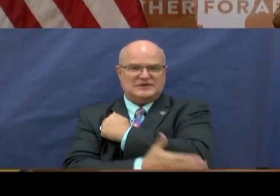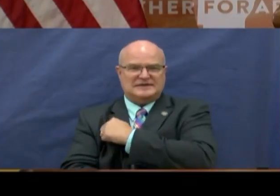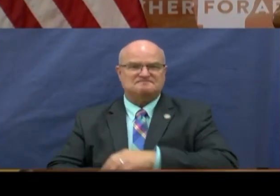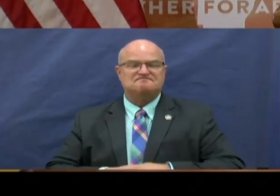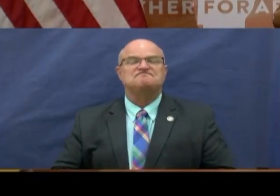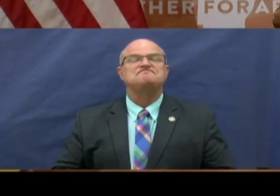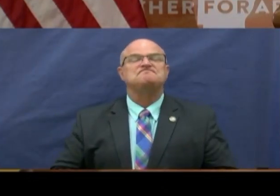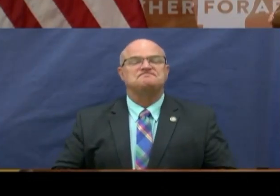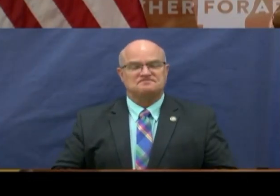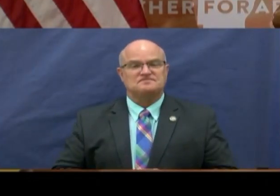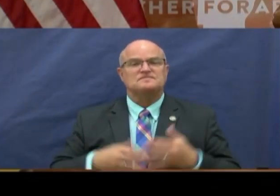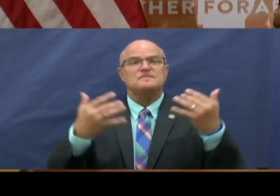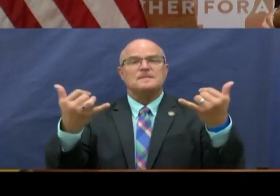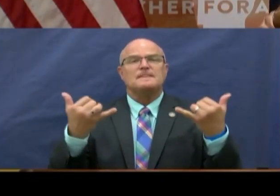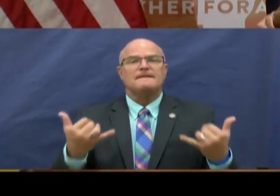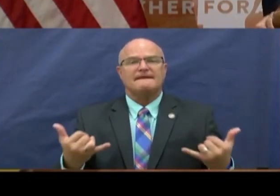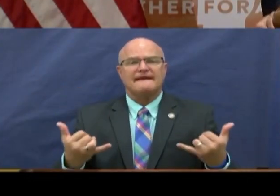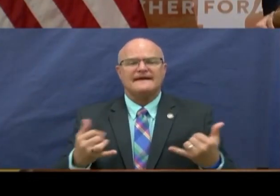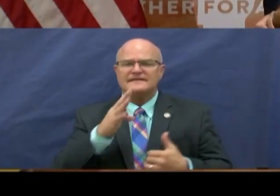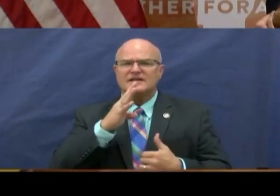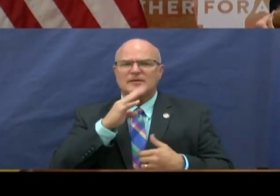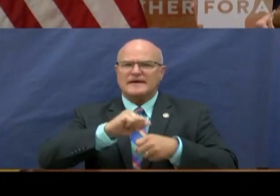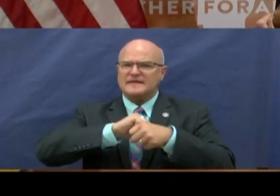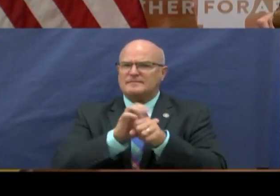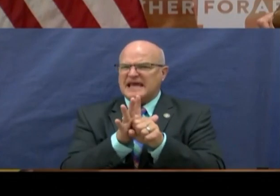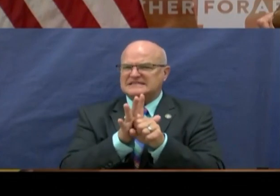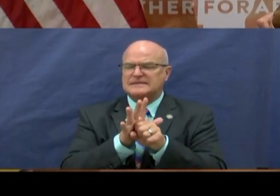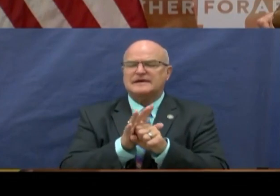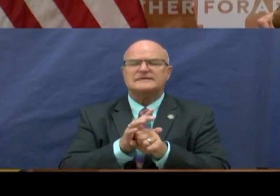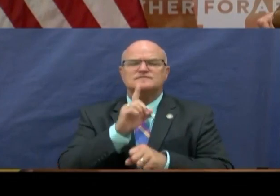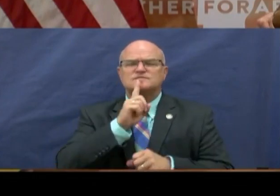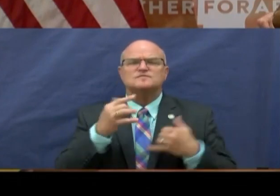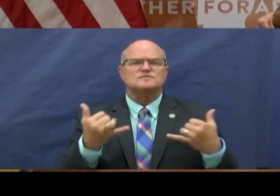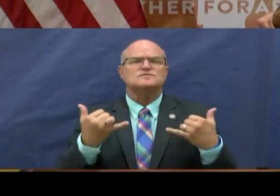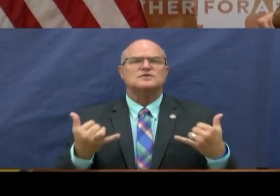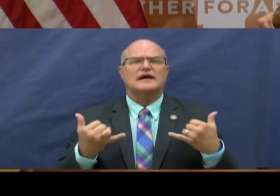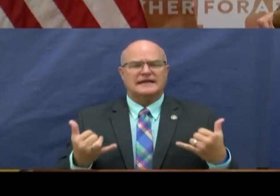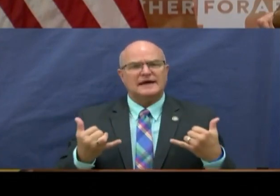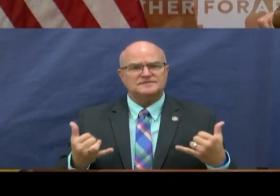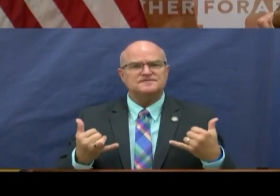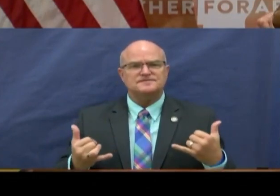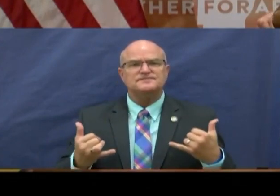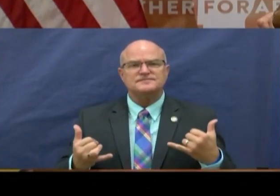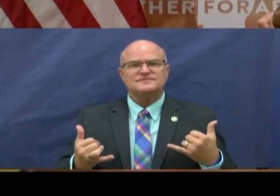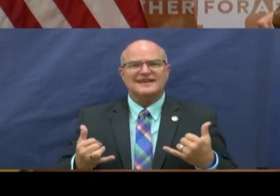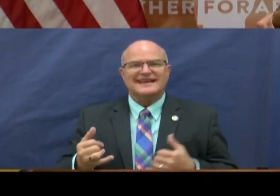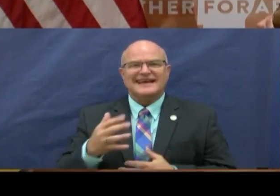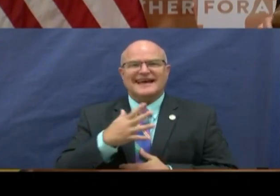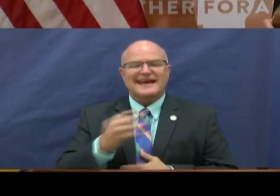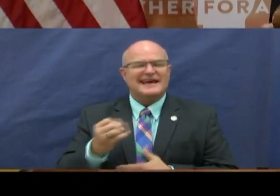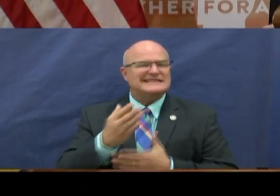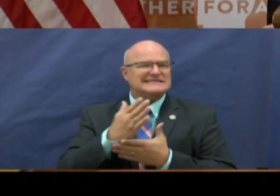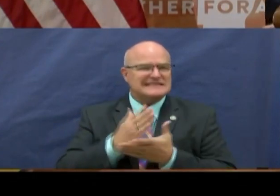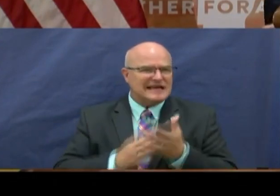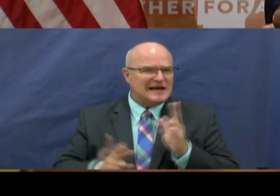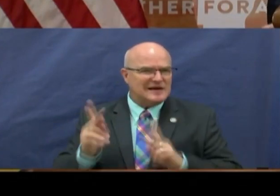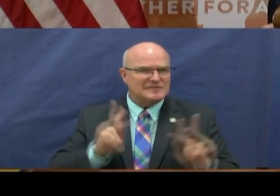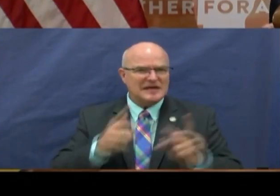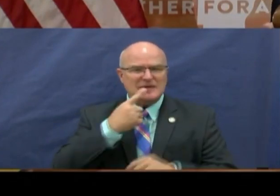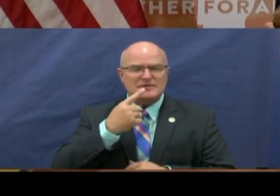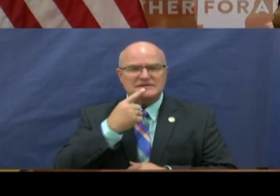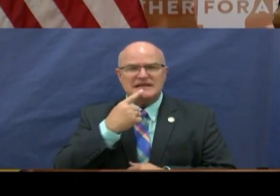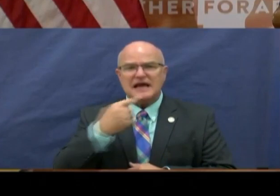now let's talk about this pandemic and where we are right now. And there are some who say that we